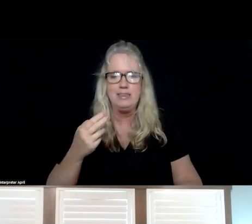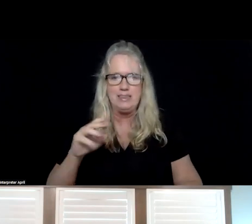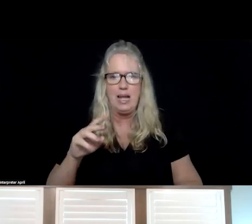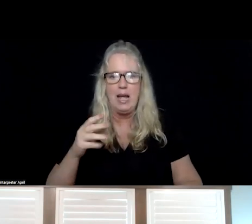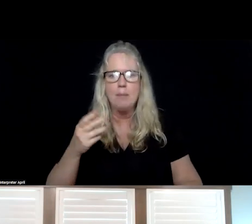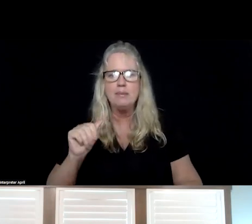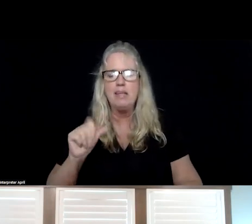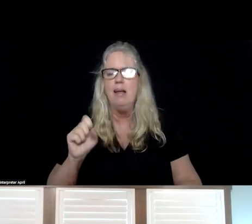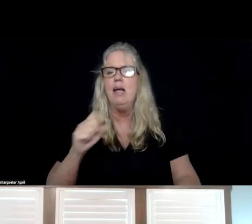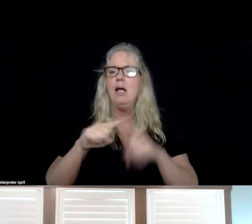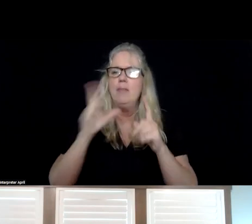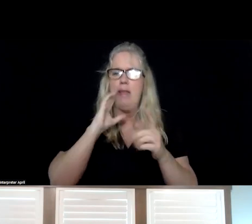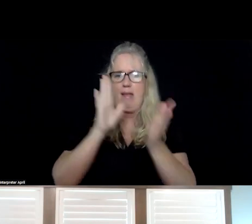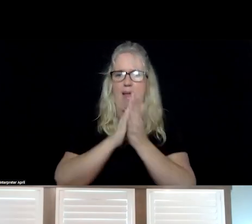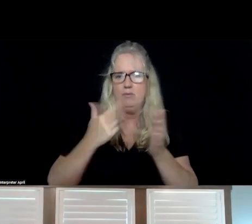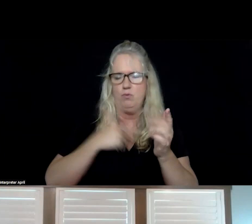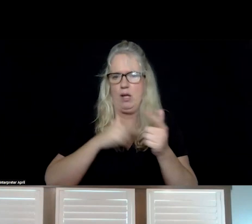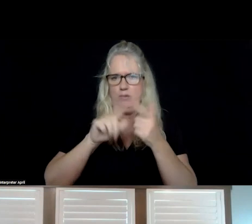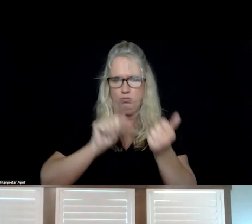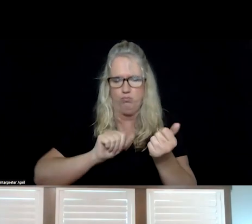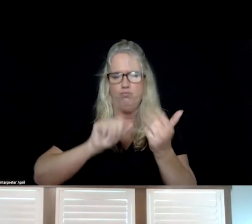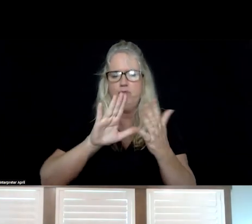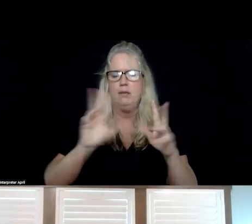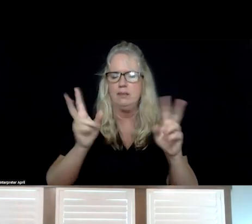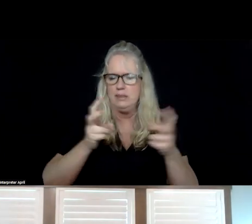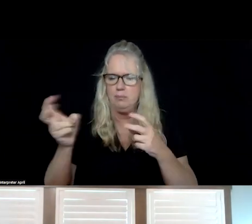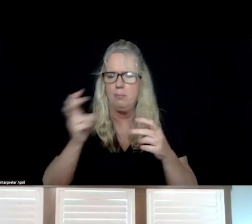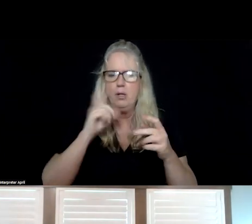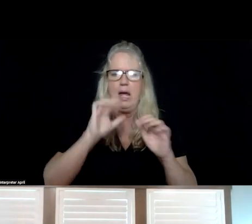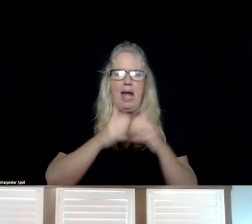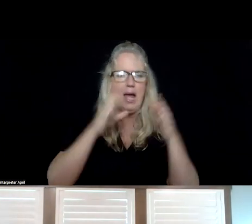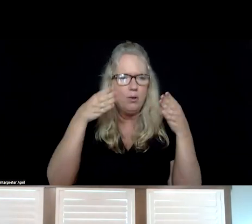specifically asked us to address the issue of targeting and of